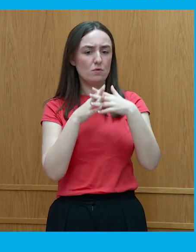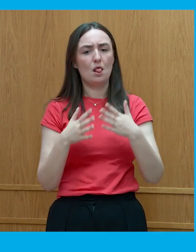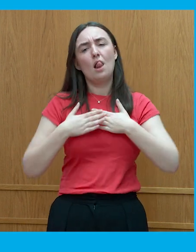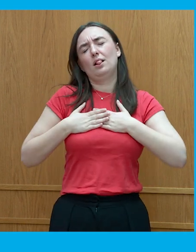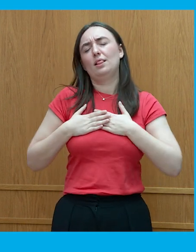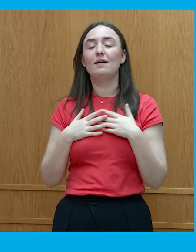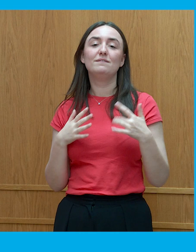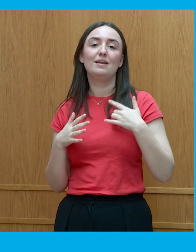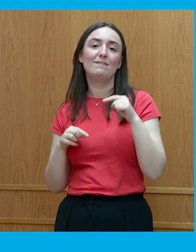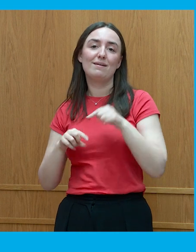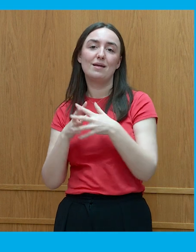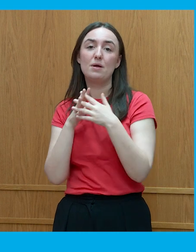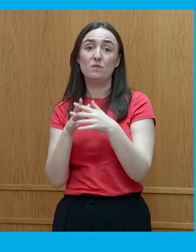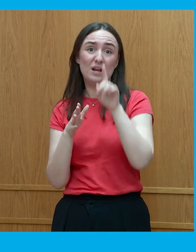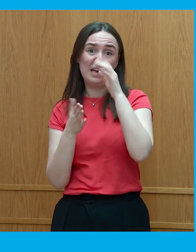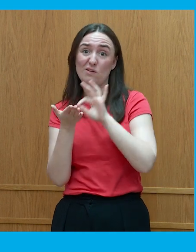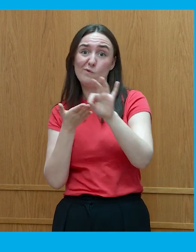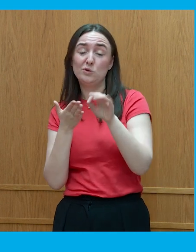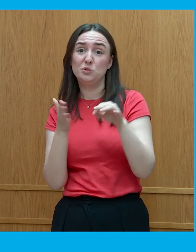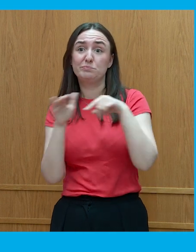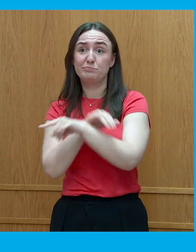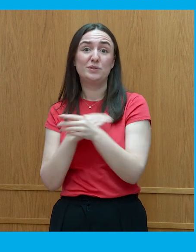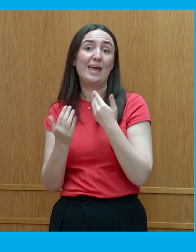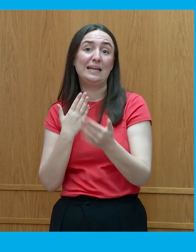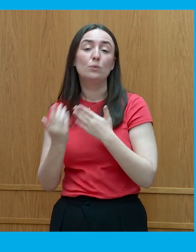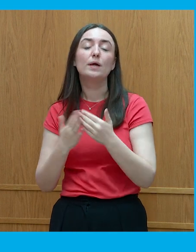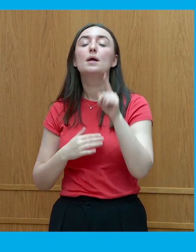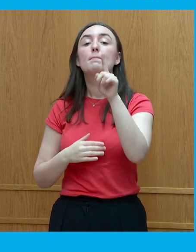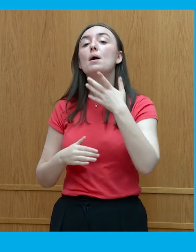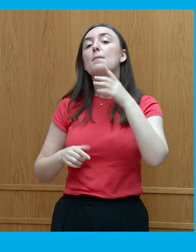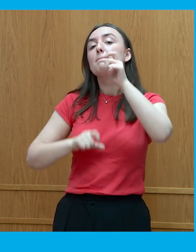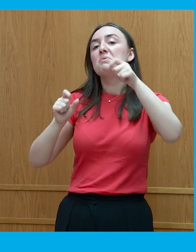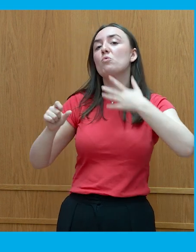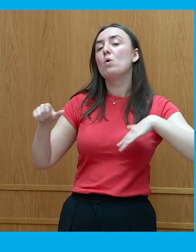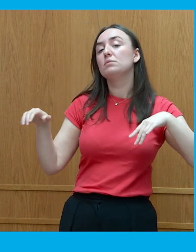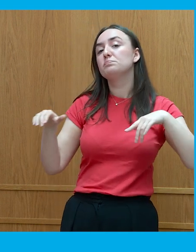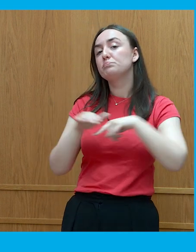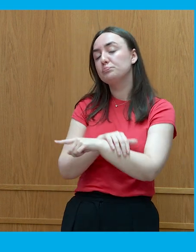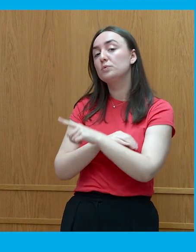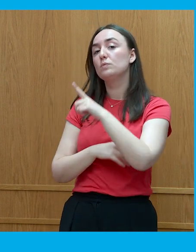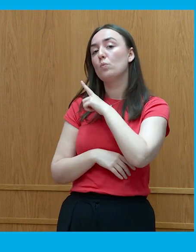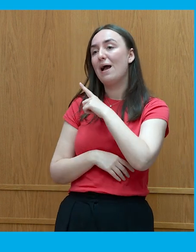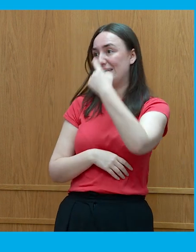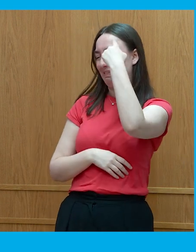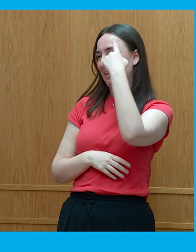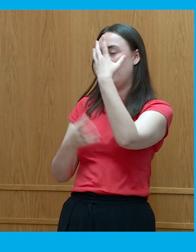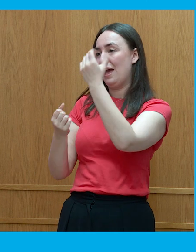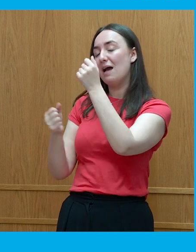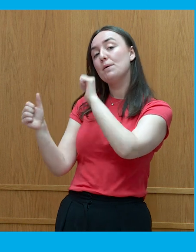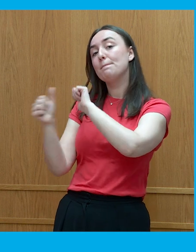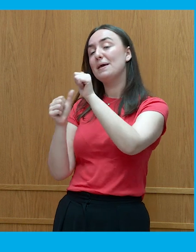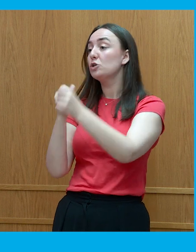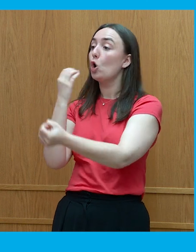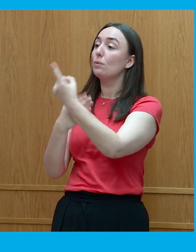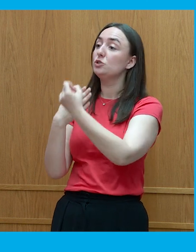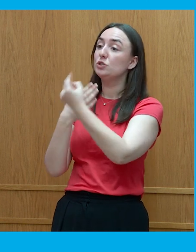probably can't even afford to leave America. But I think people want to leave because, you know, they do think that there are better opportunities,